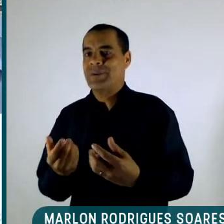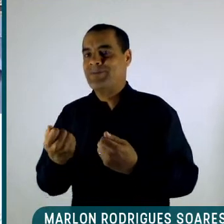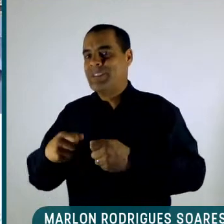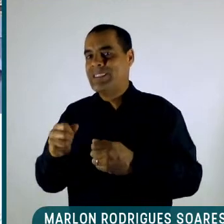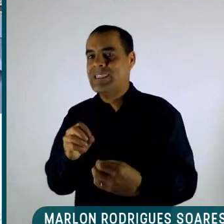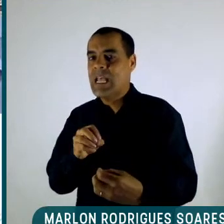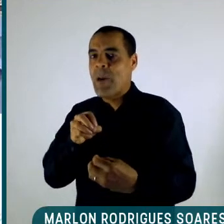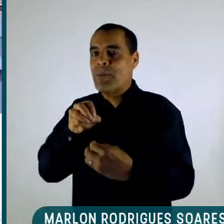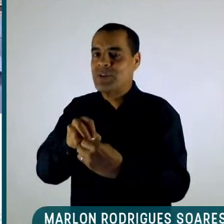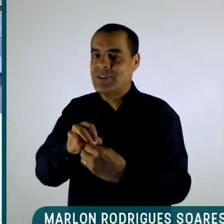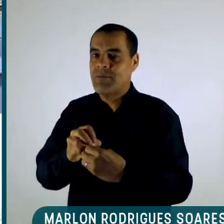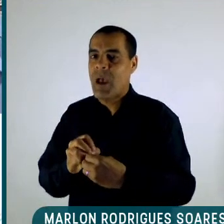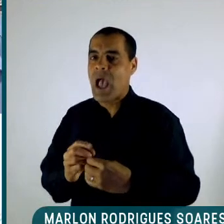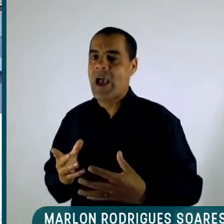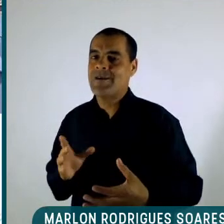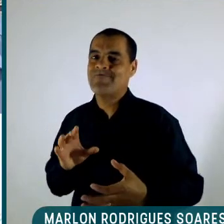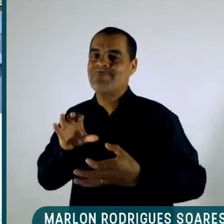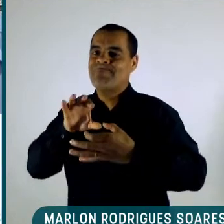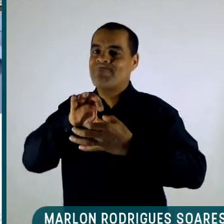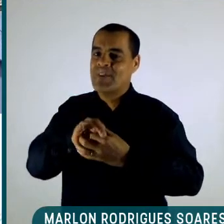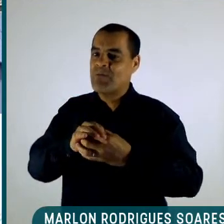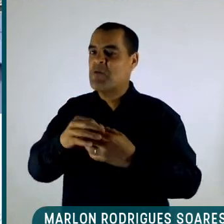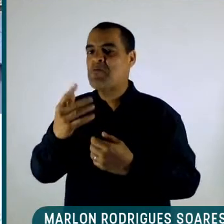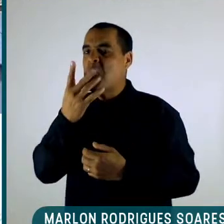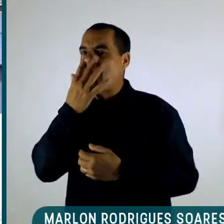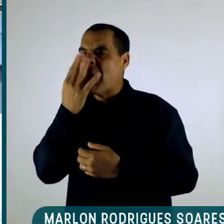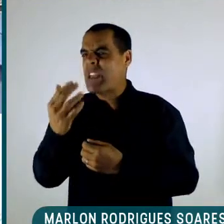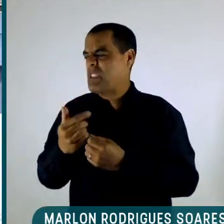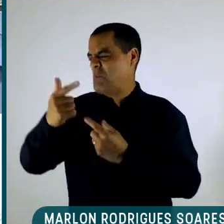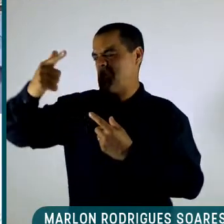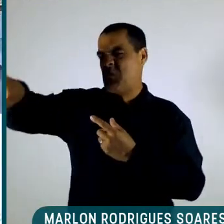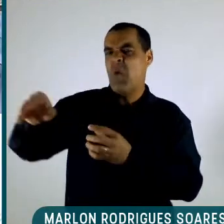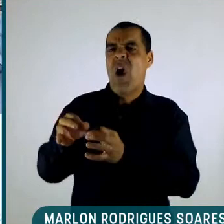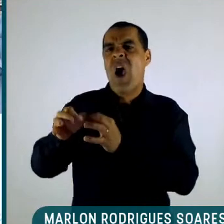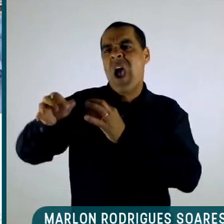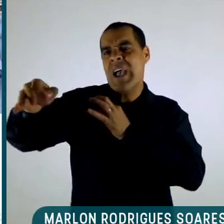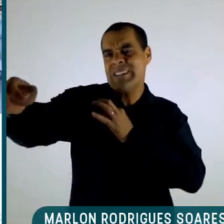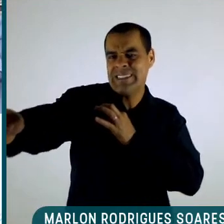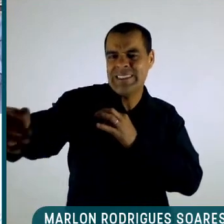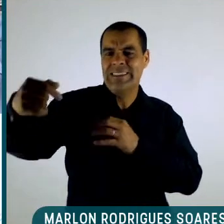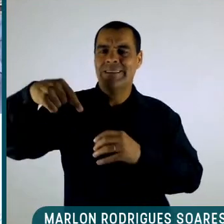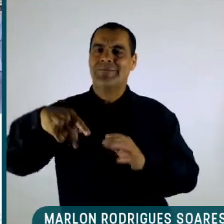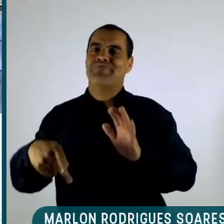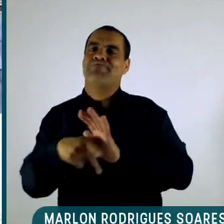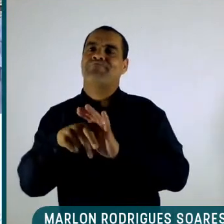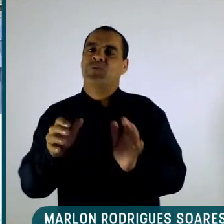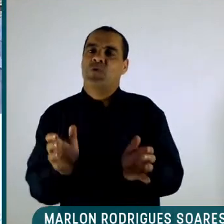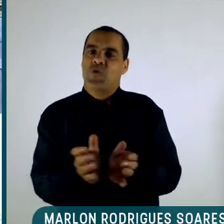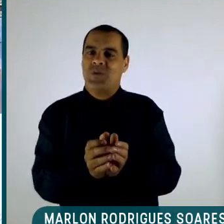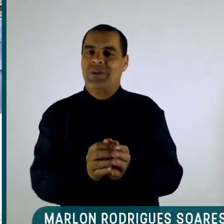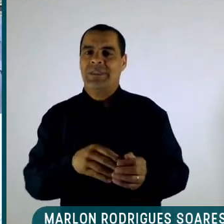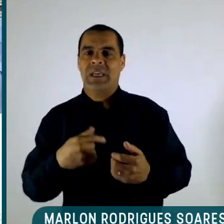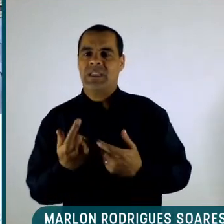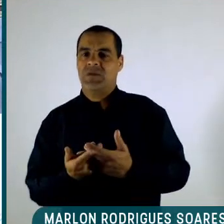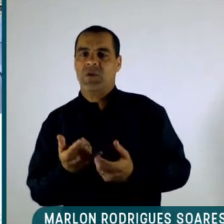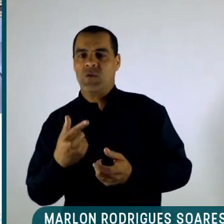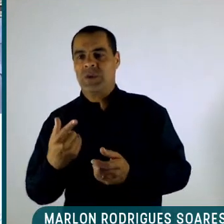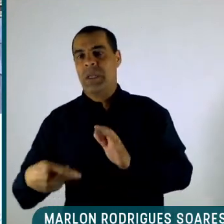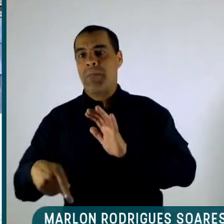that when we unite our forces and when we